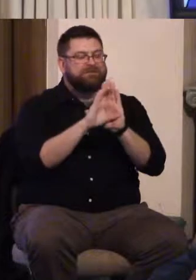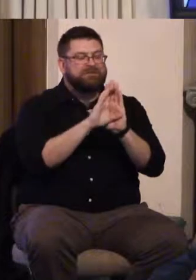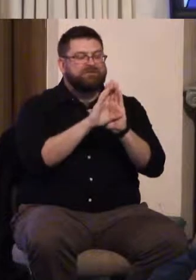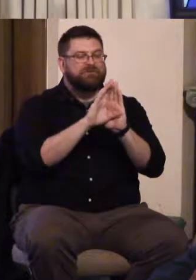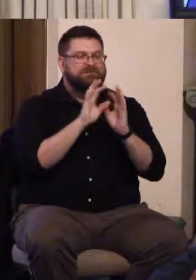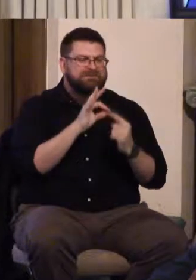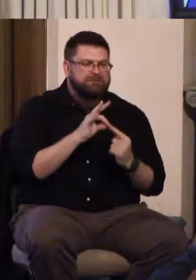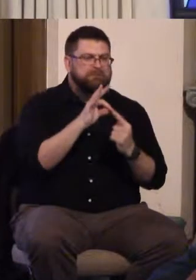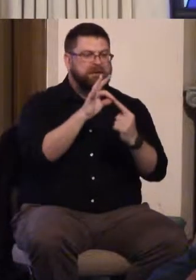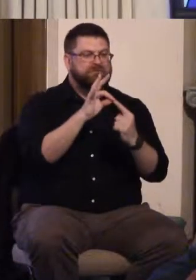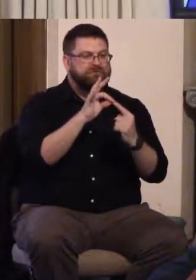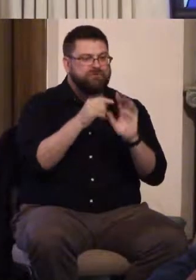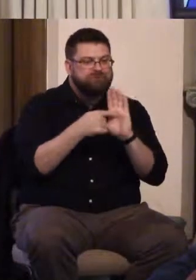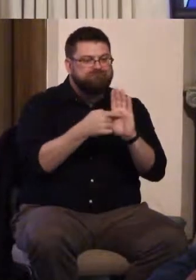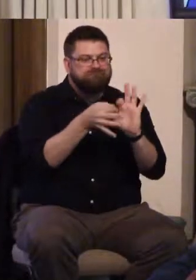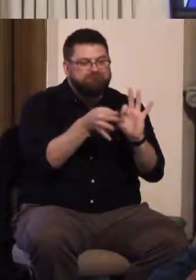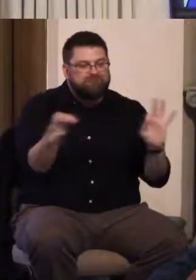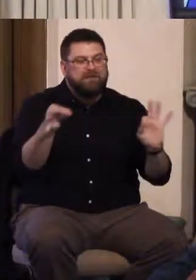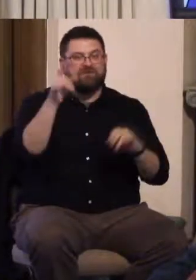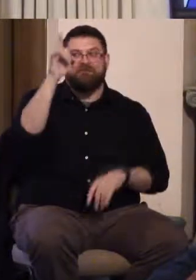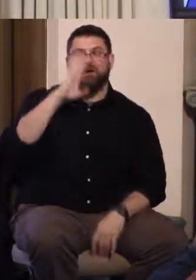unique expressions of God.